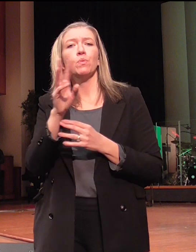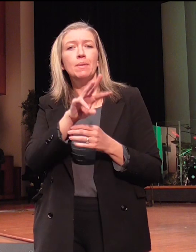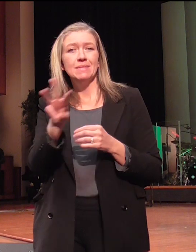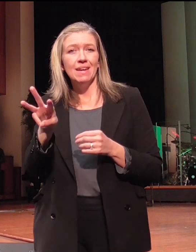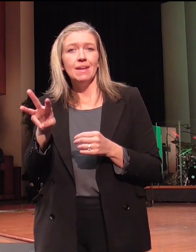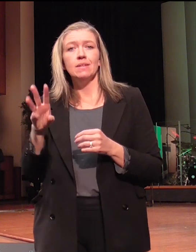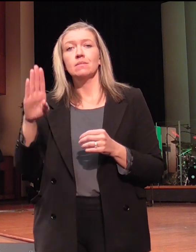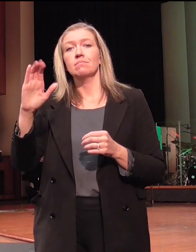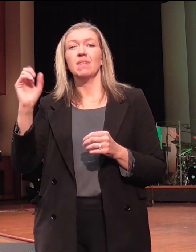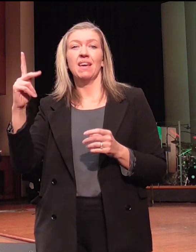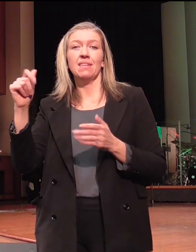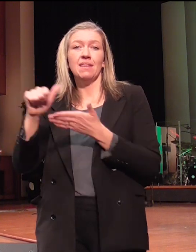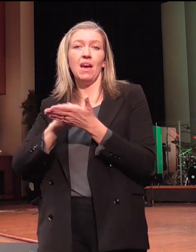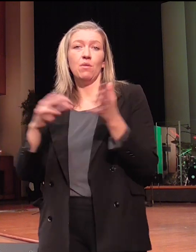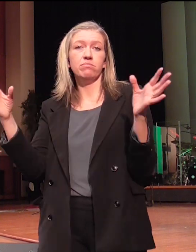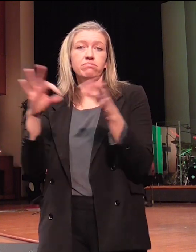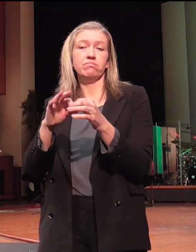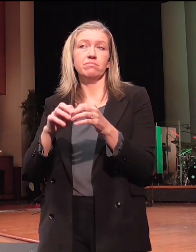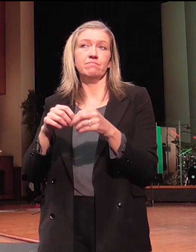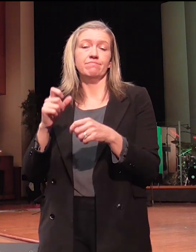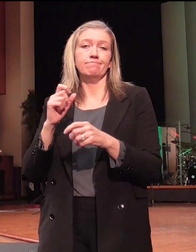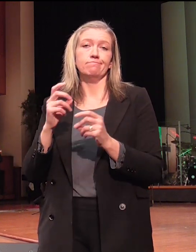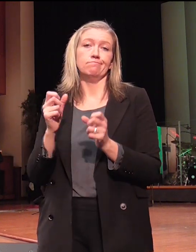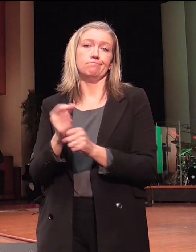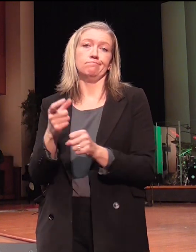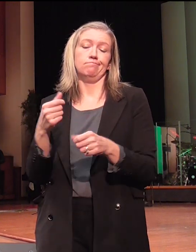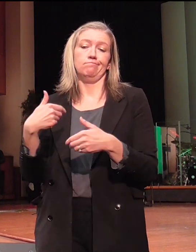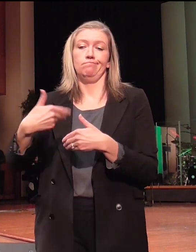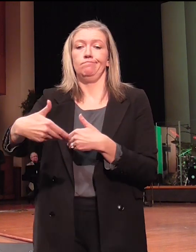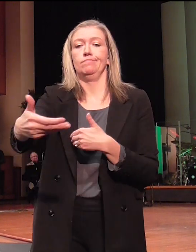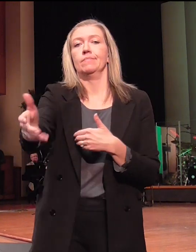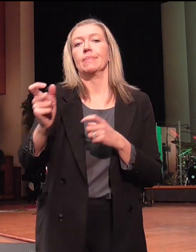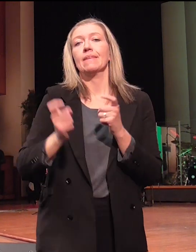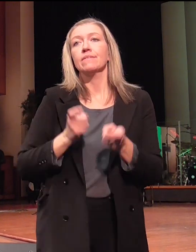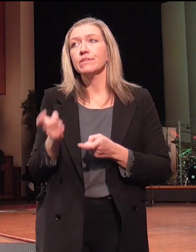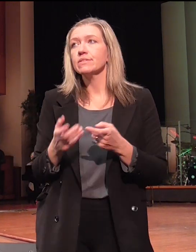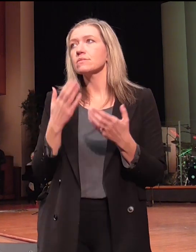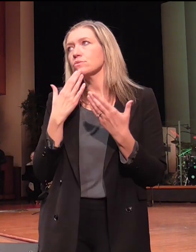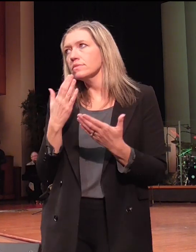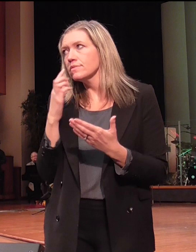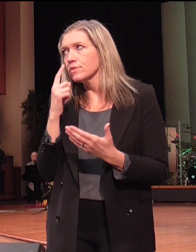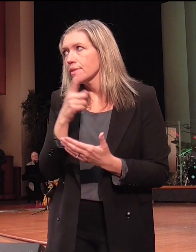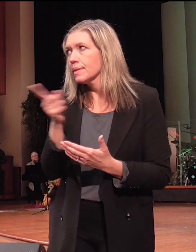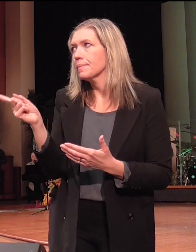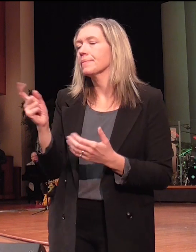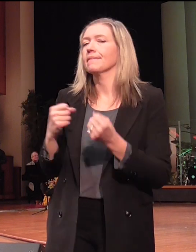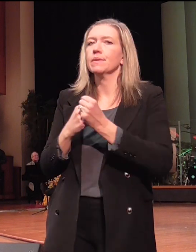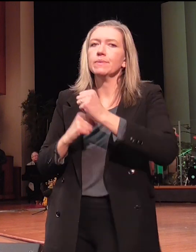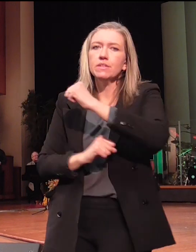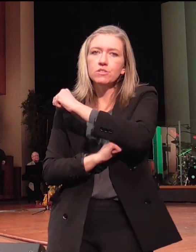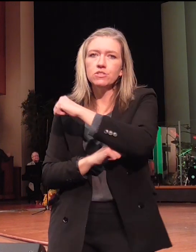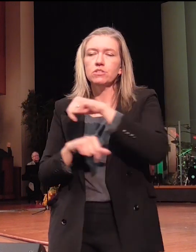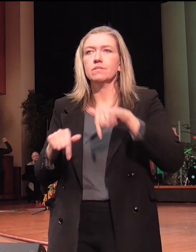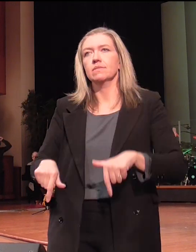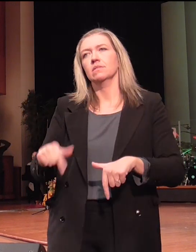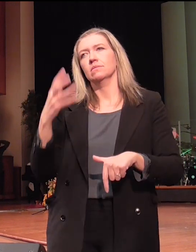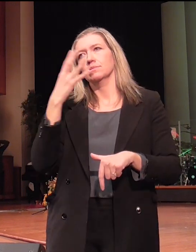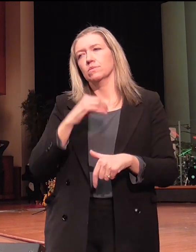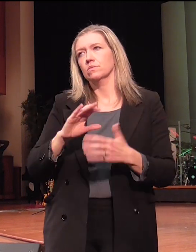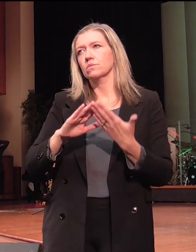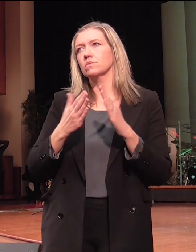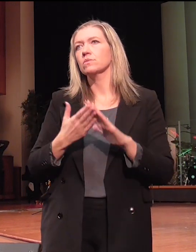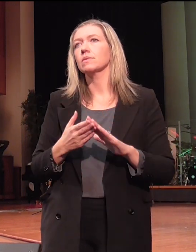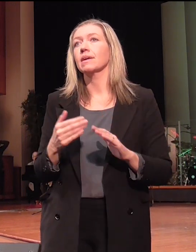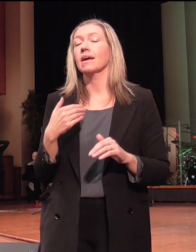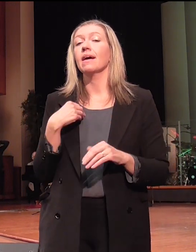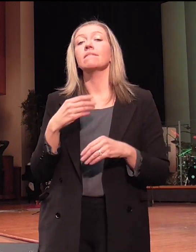accounts, and we're so grateful for our auto givers. They are an absolute foundation of the abundance of our wonderful community. And we